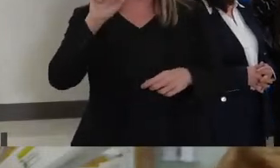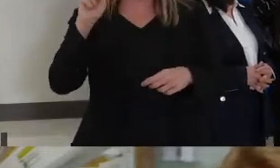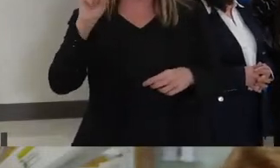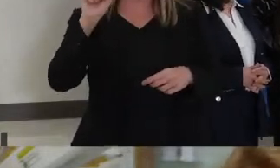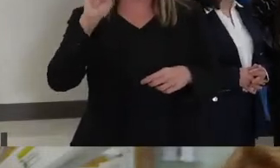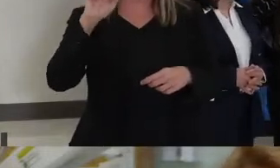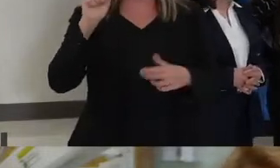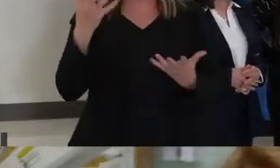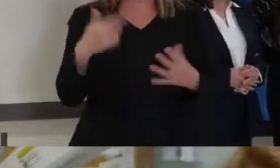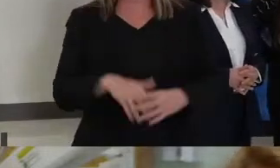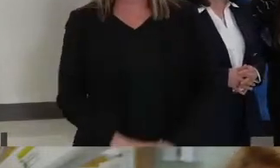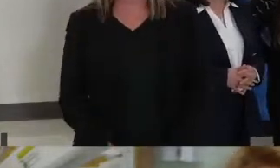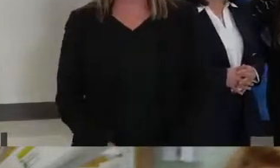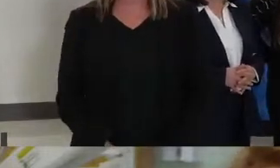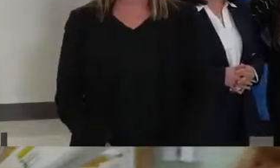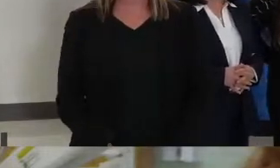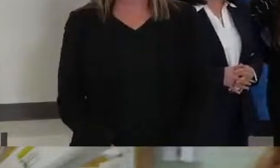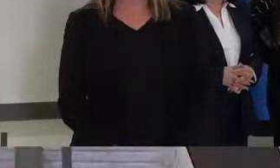Thank you.